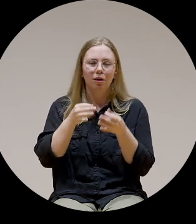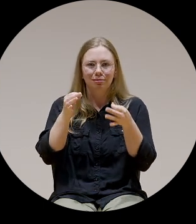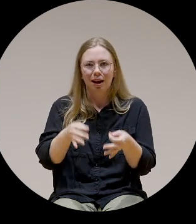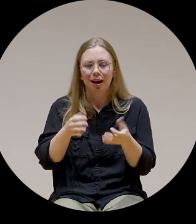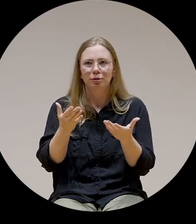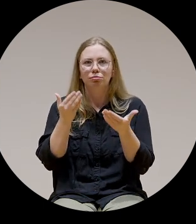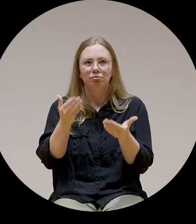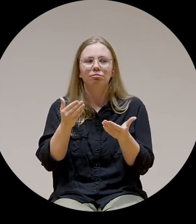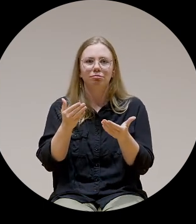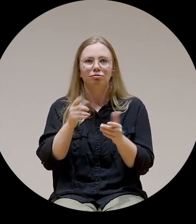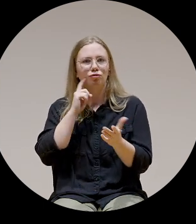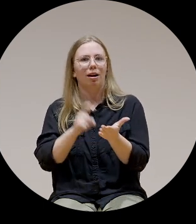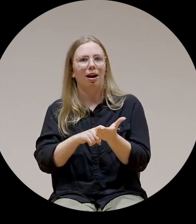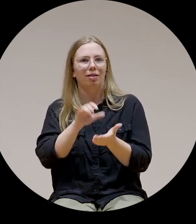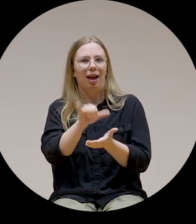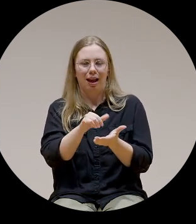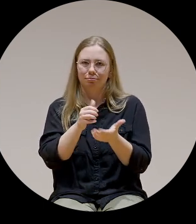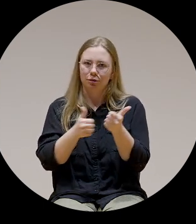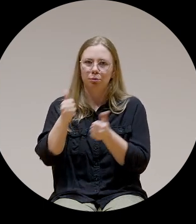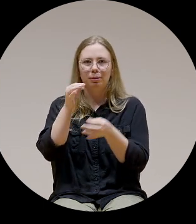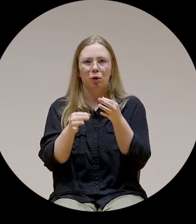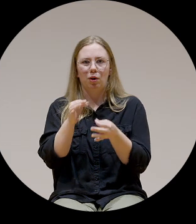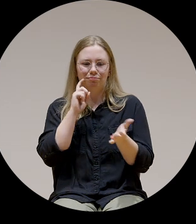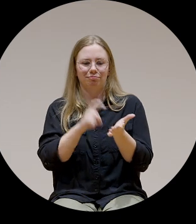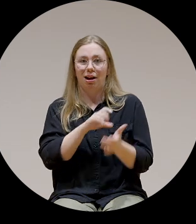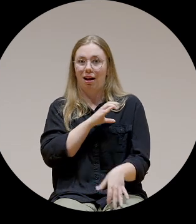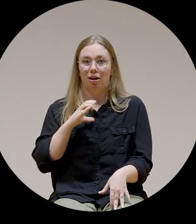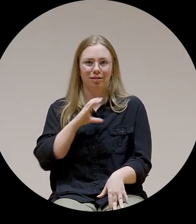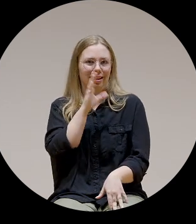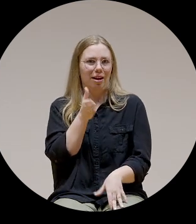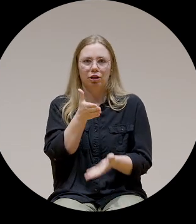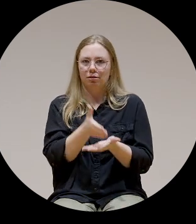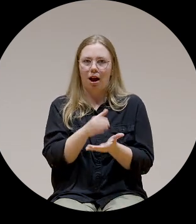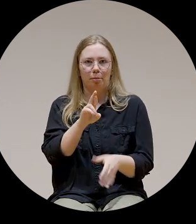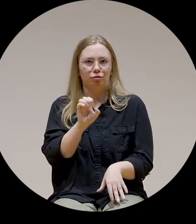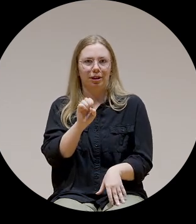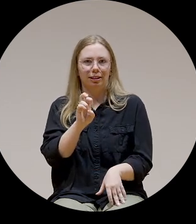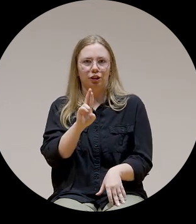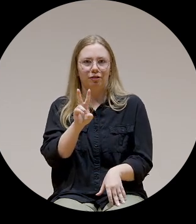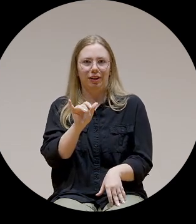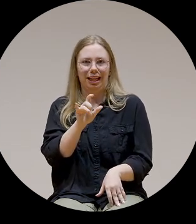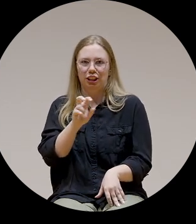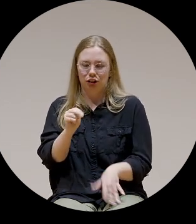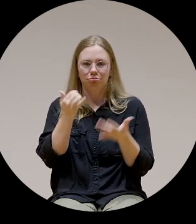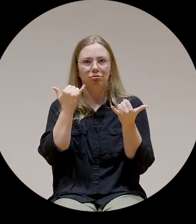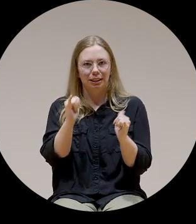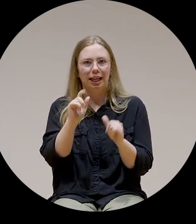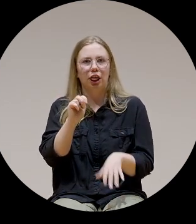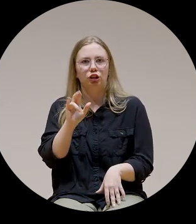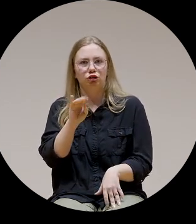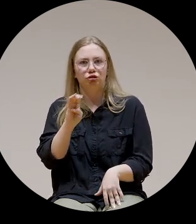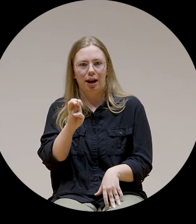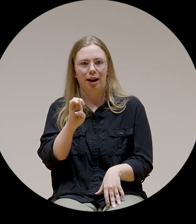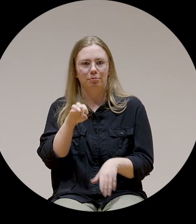no, Congress never abolished those reservations. That is still the jurisdiction of those 5 tribes